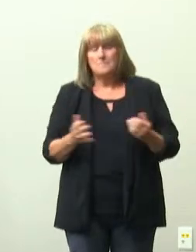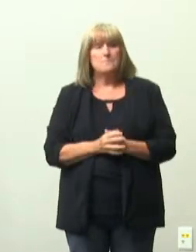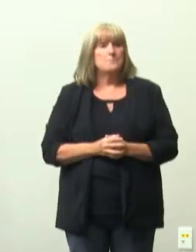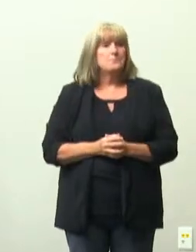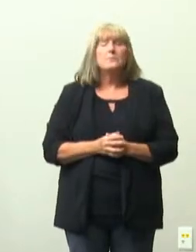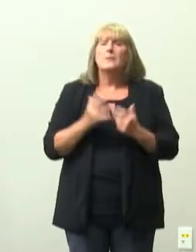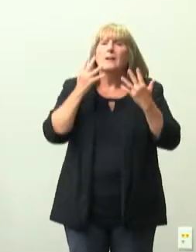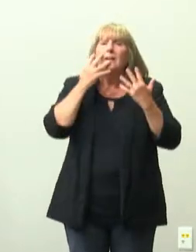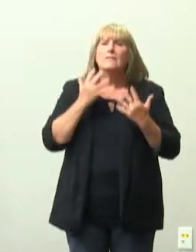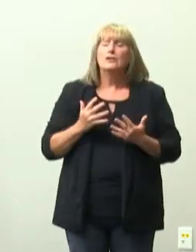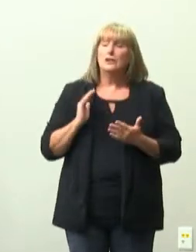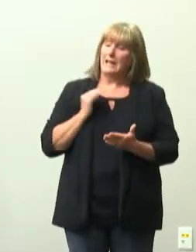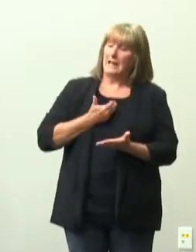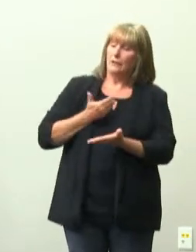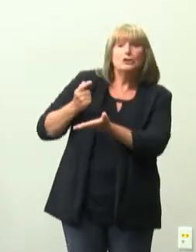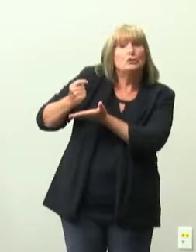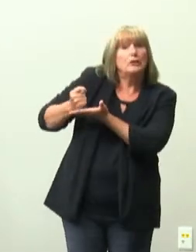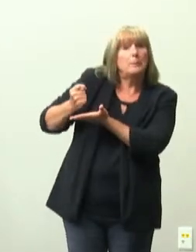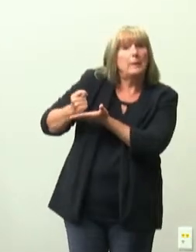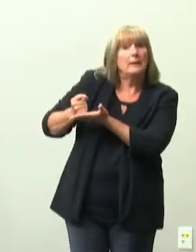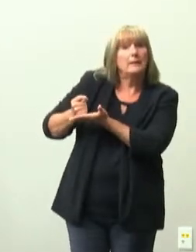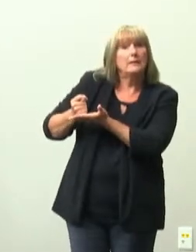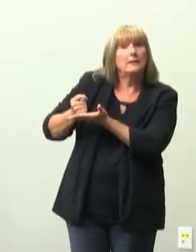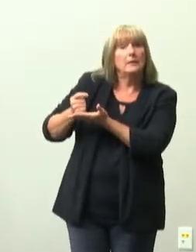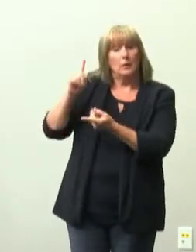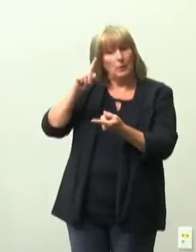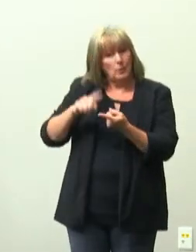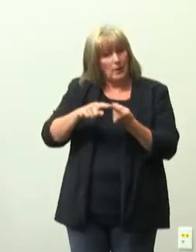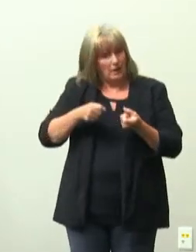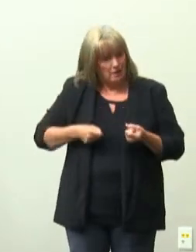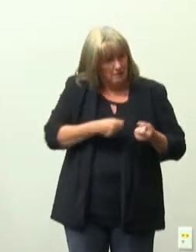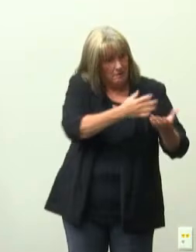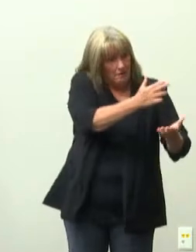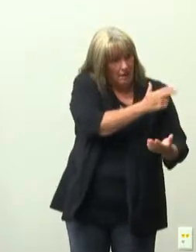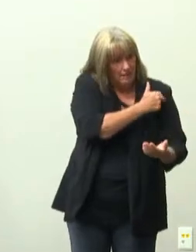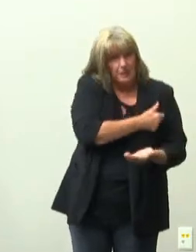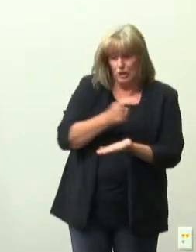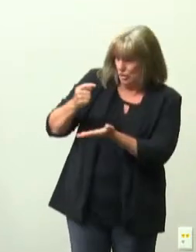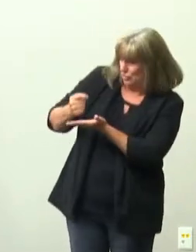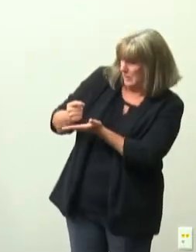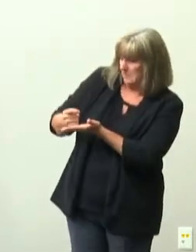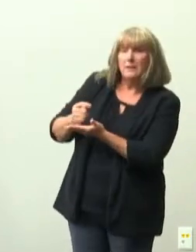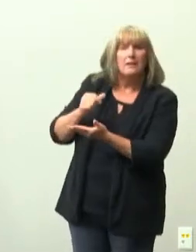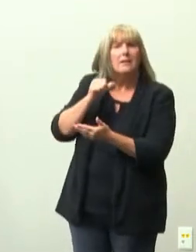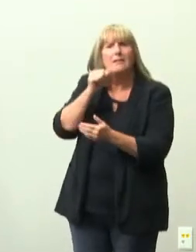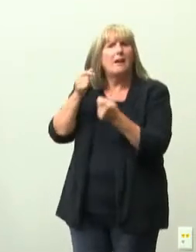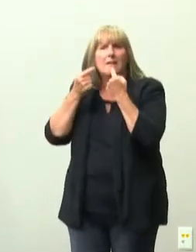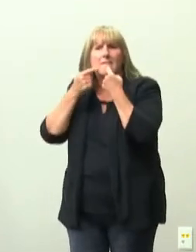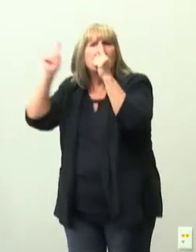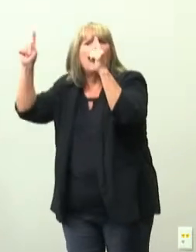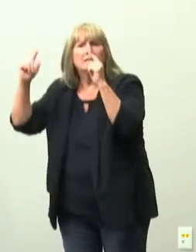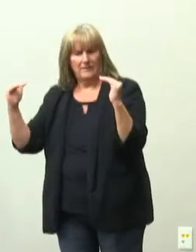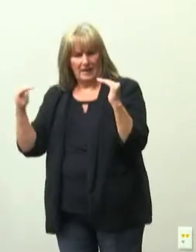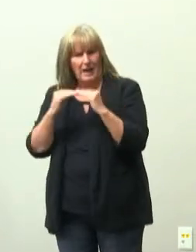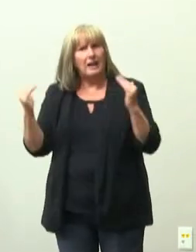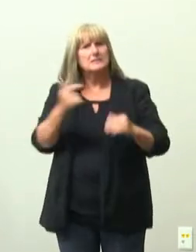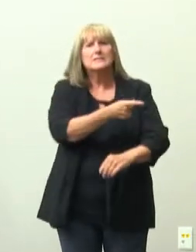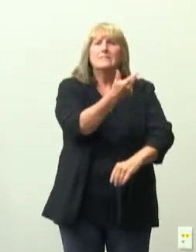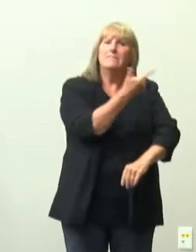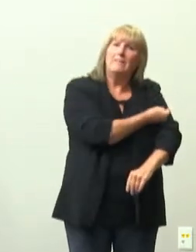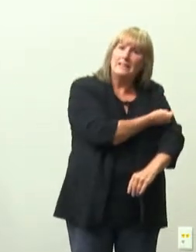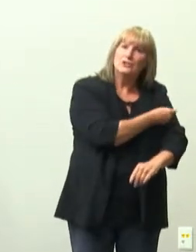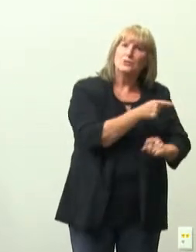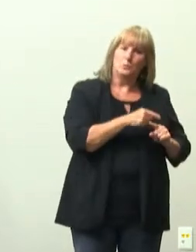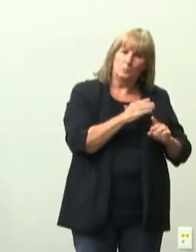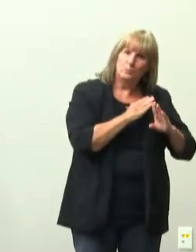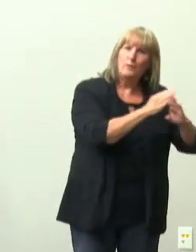unfortunately, the treatments we have for COVID-19 once somebody is hospitalized are not nearly as effective as the vaccinations are at